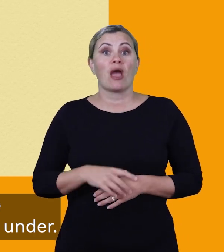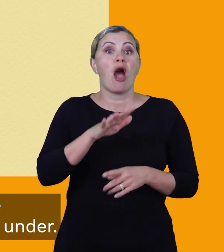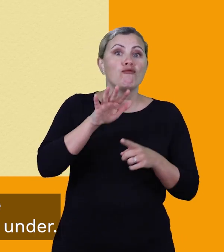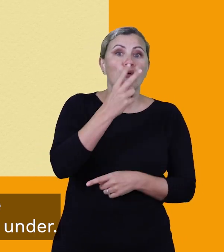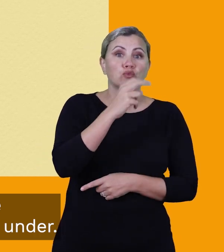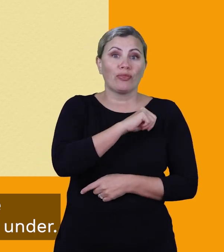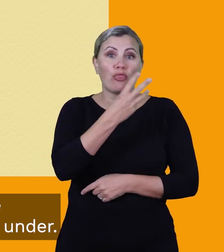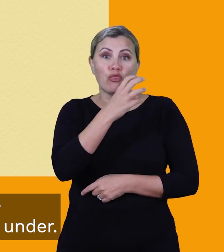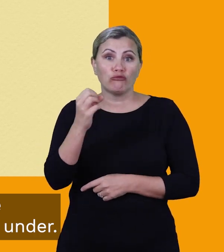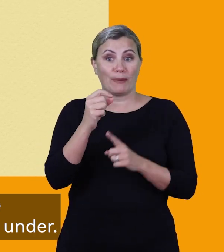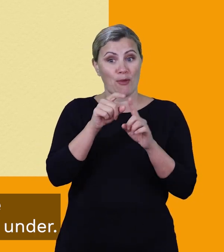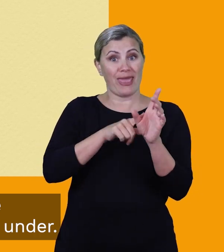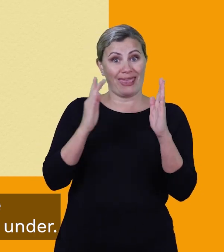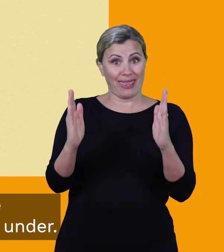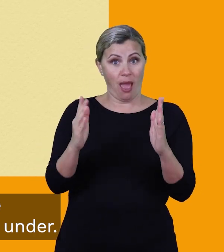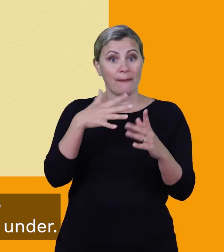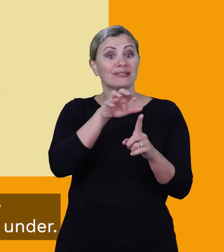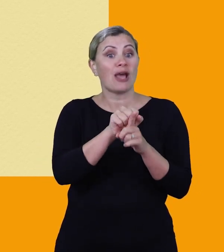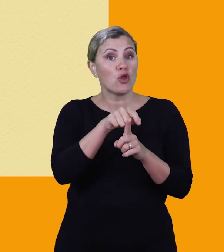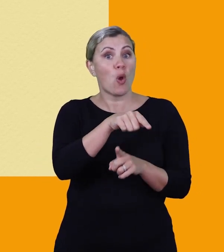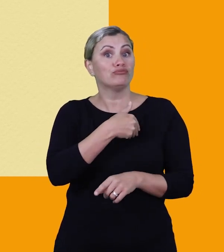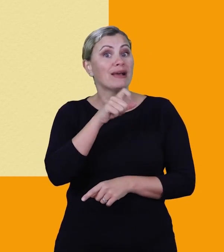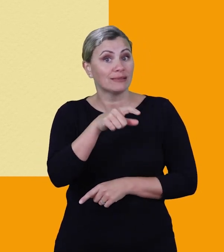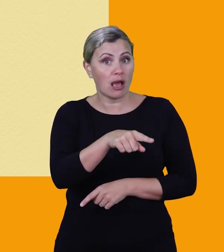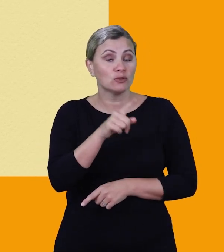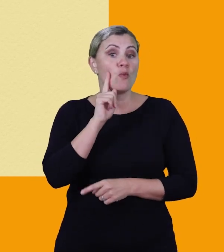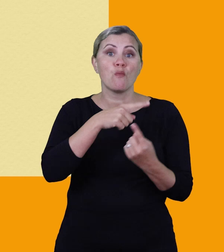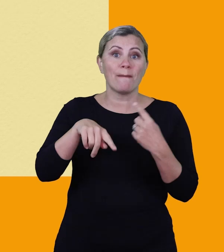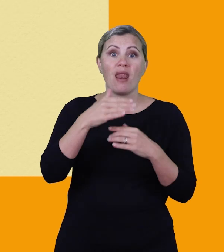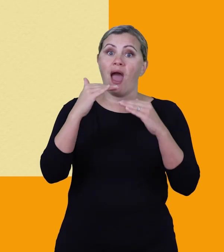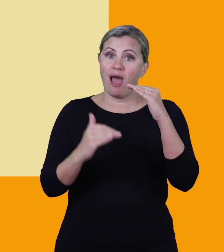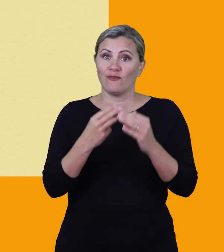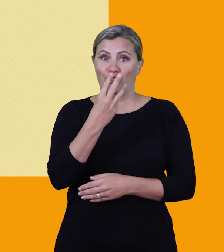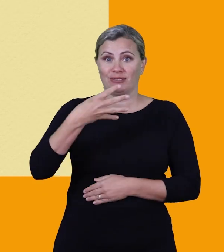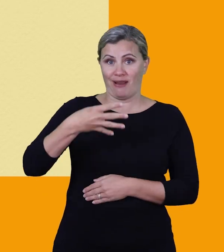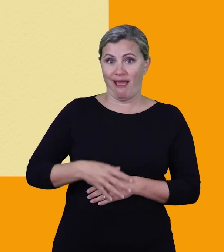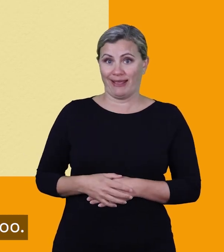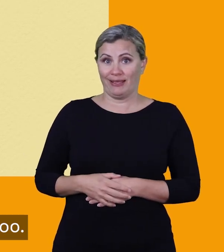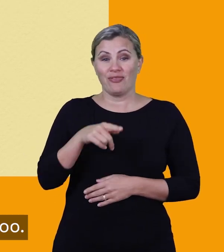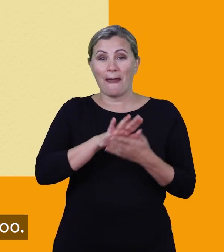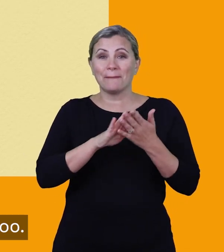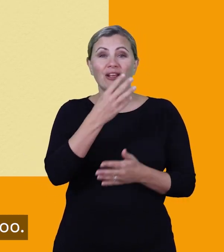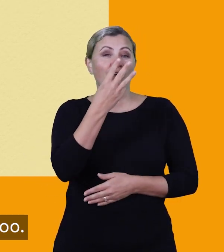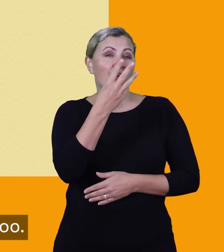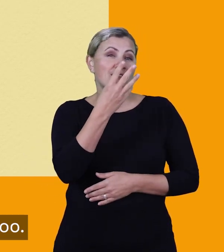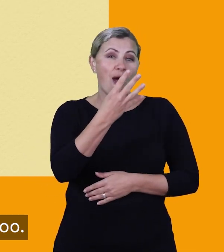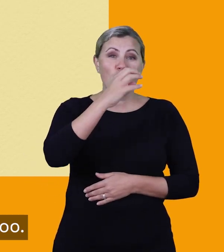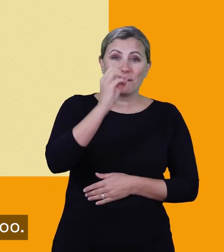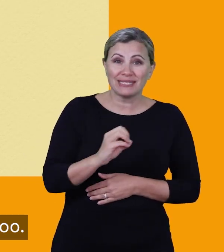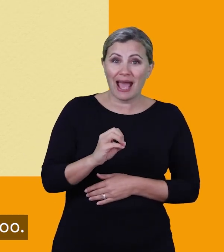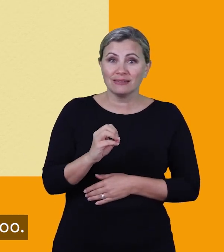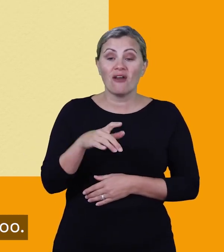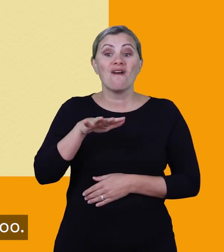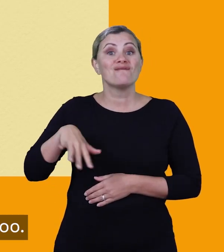year are diagnosed in women aged 39 or under. That's 4% of all cases. Family history is important